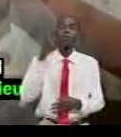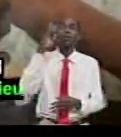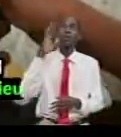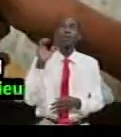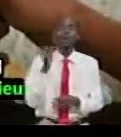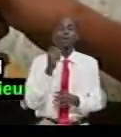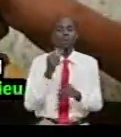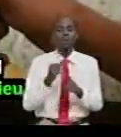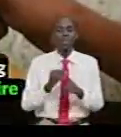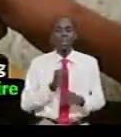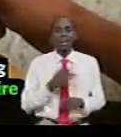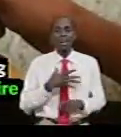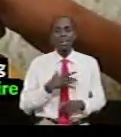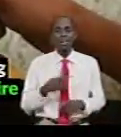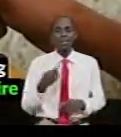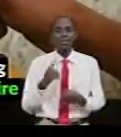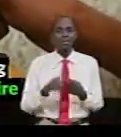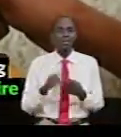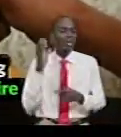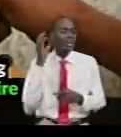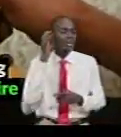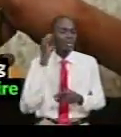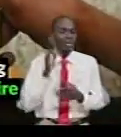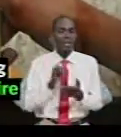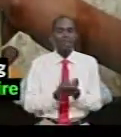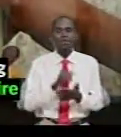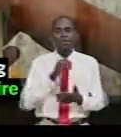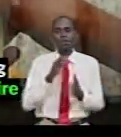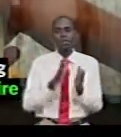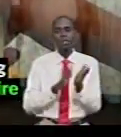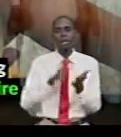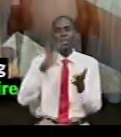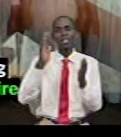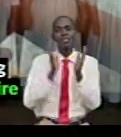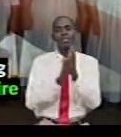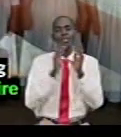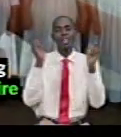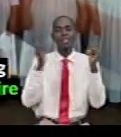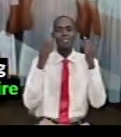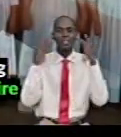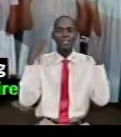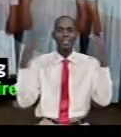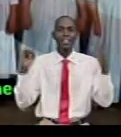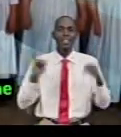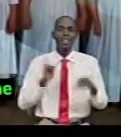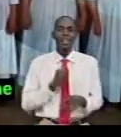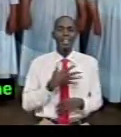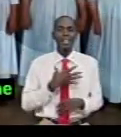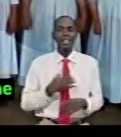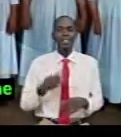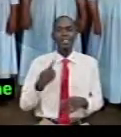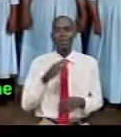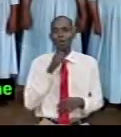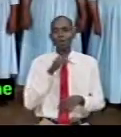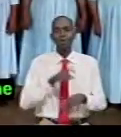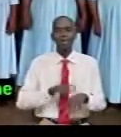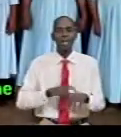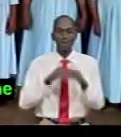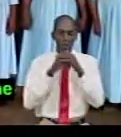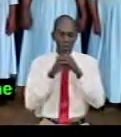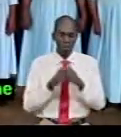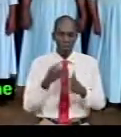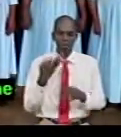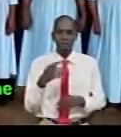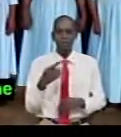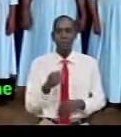God's word. I like to hear that glory, hallelujah, ringing. I like the old